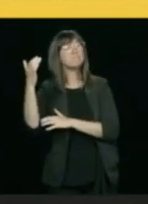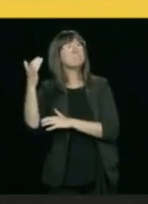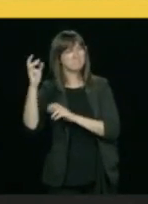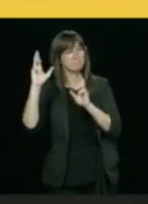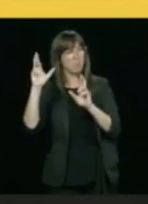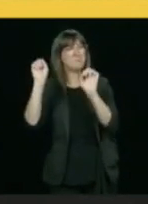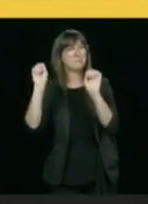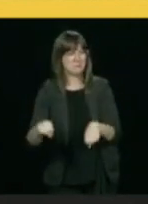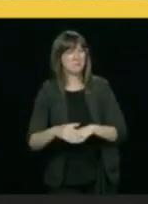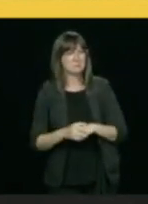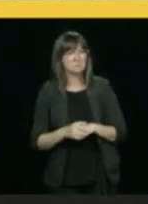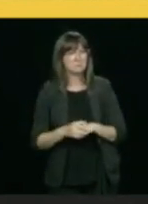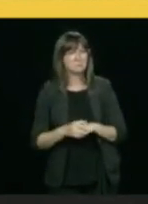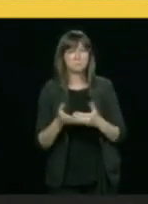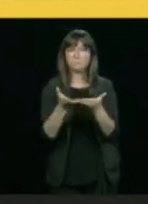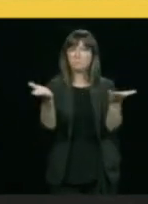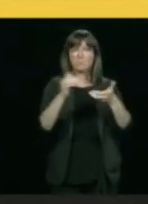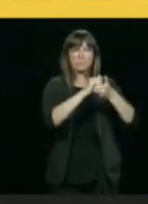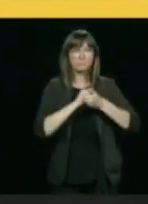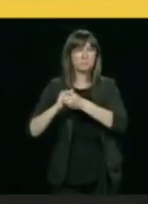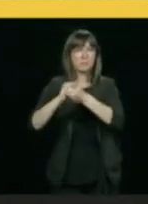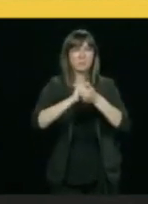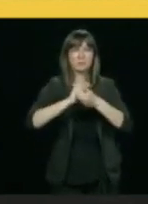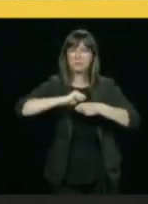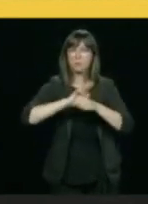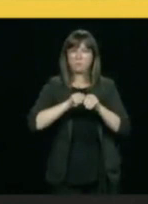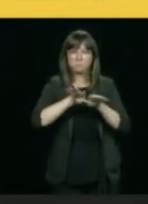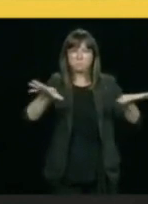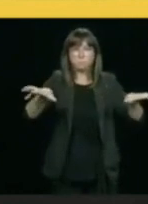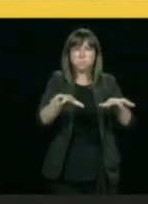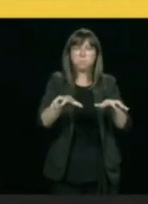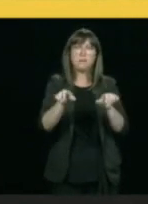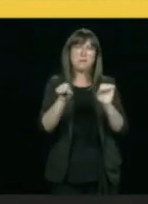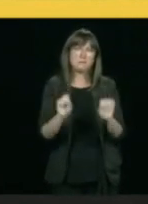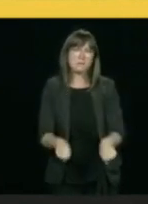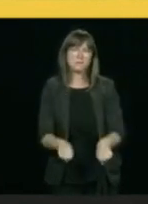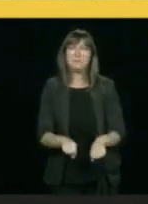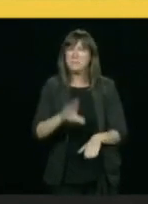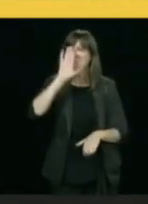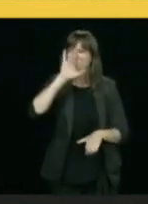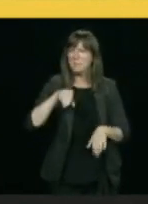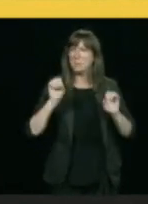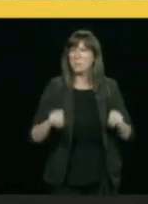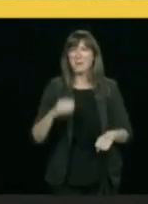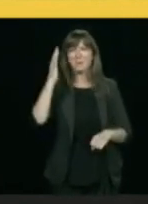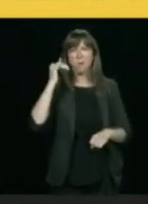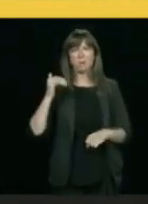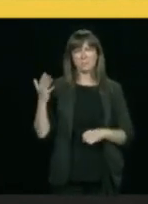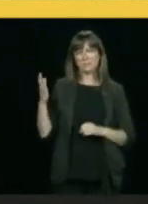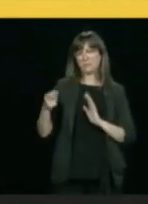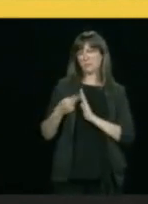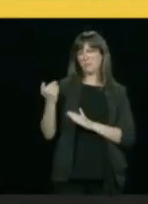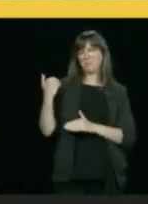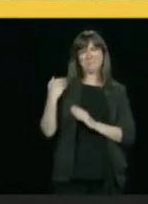Together, we have the power to get this second wave under control. I know we can do it because we've already done it once before.